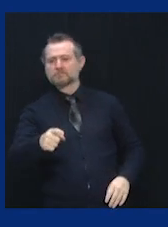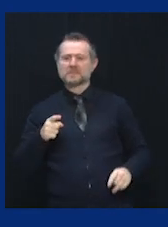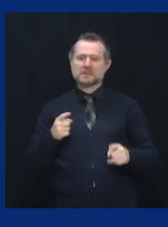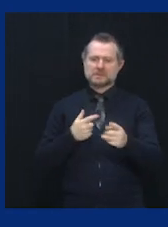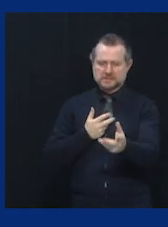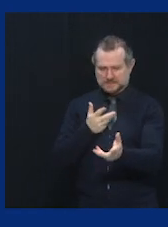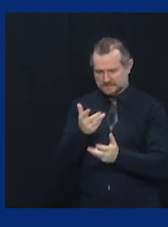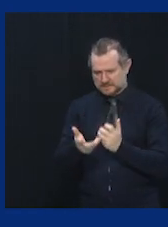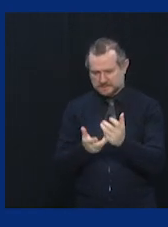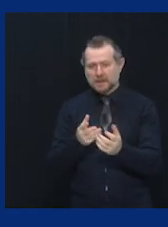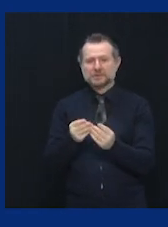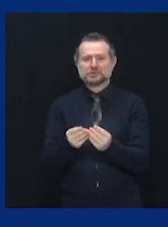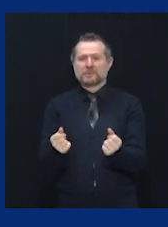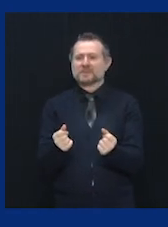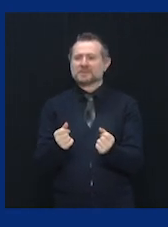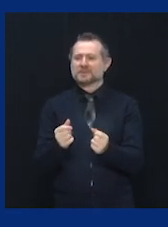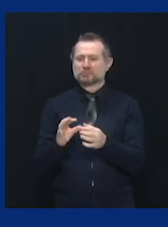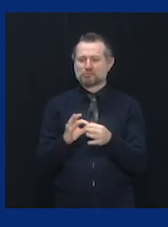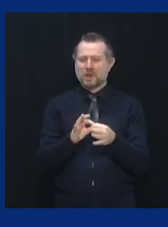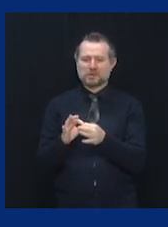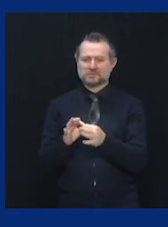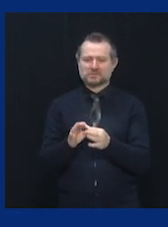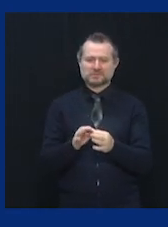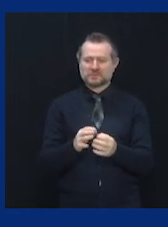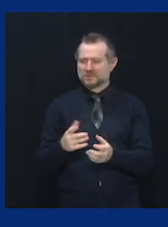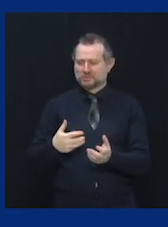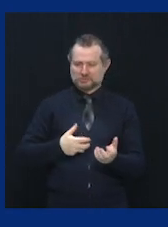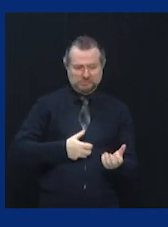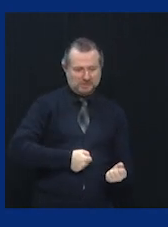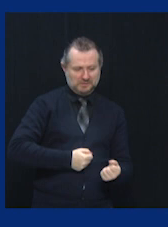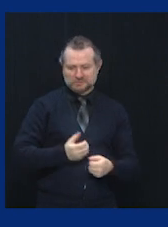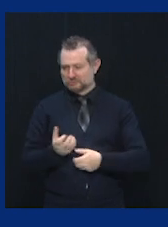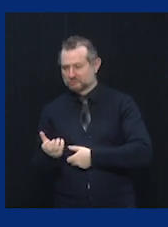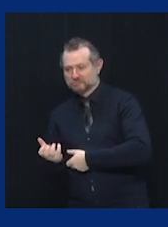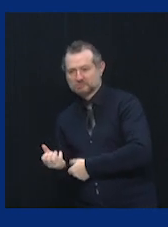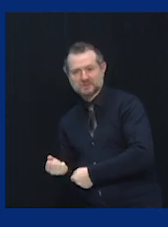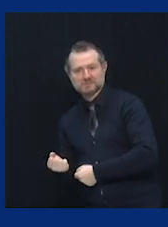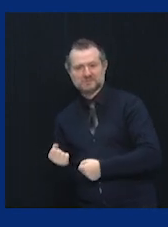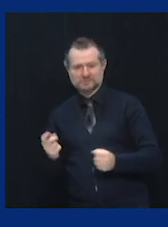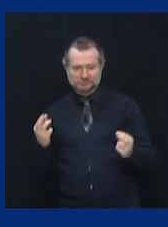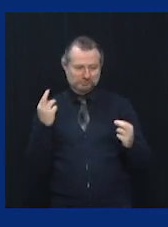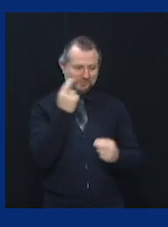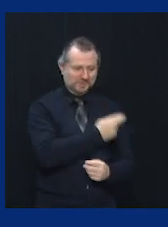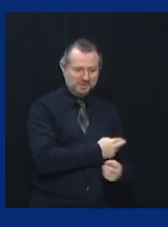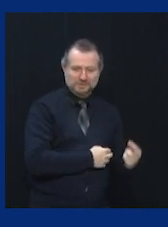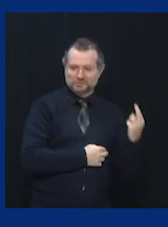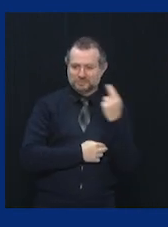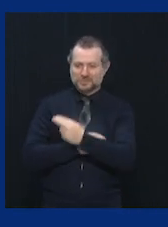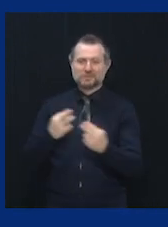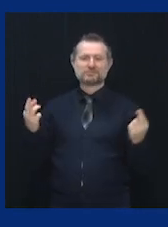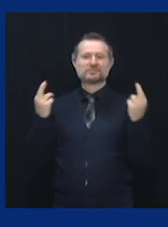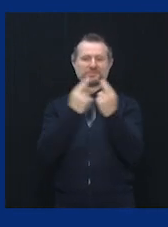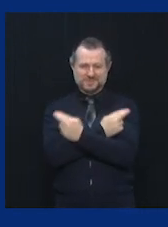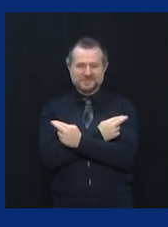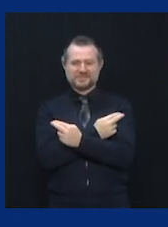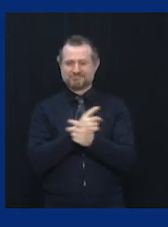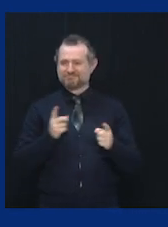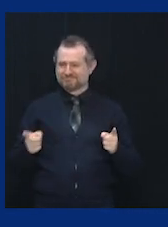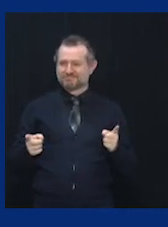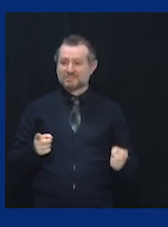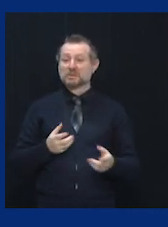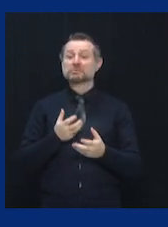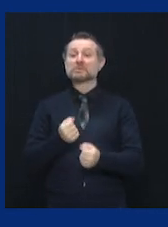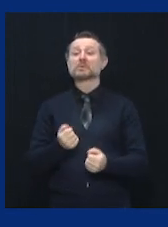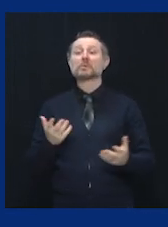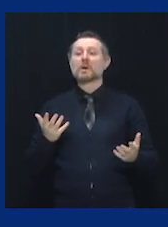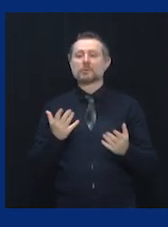safety. You need a relationship of trust and respect between the community and the police and the community. Trust is a door that swings both